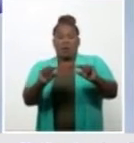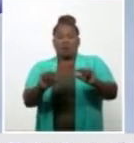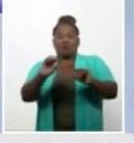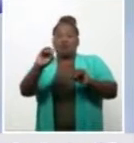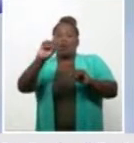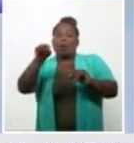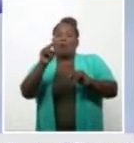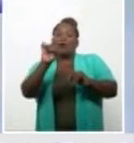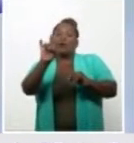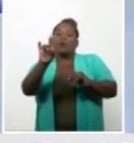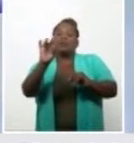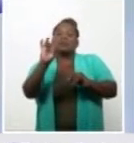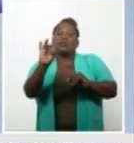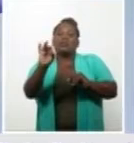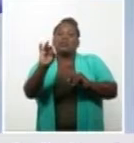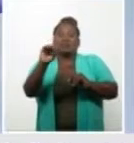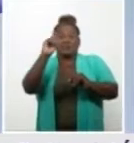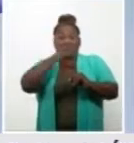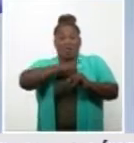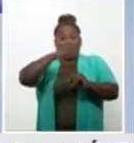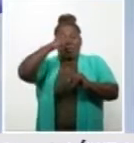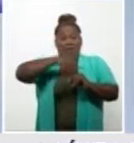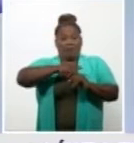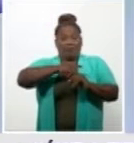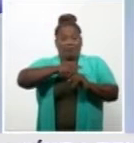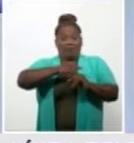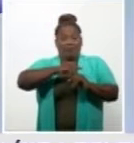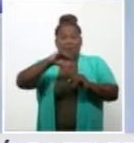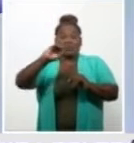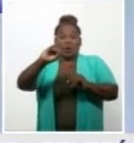had COVID-19 positive cases